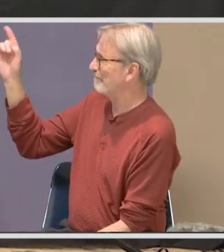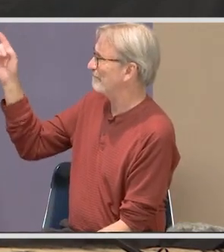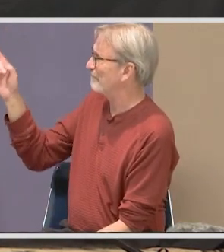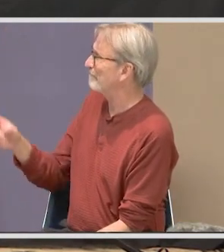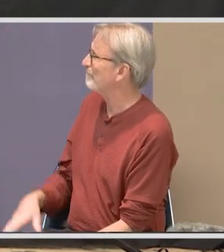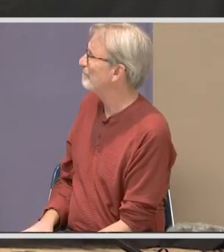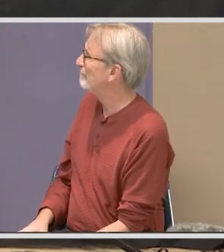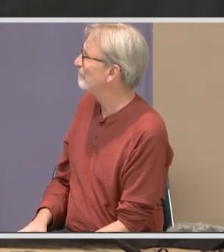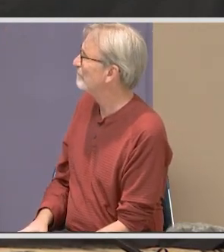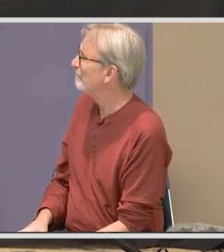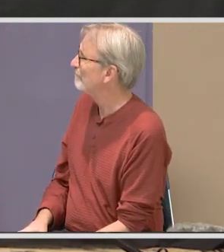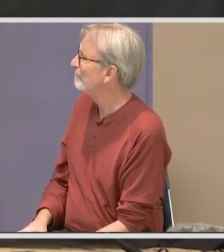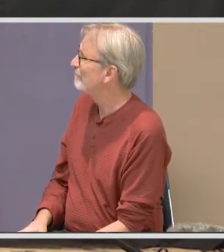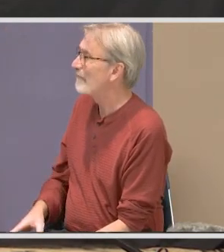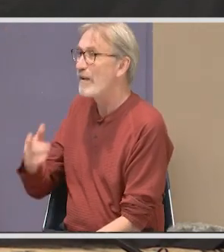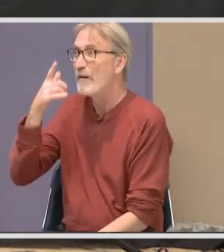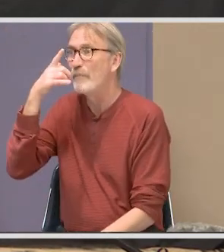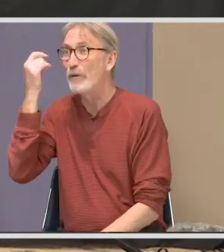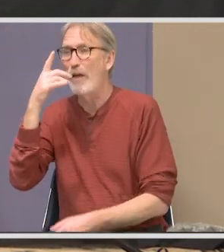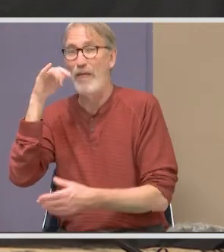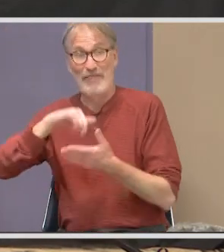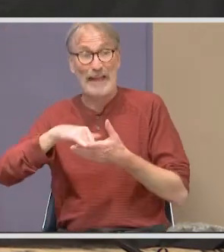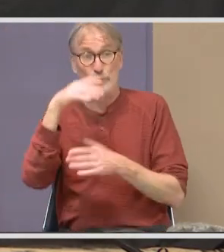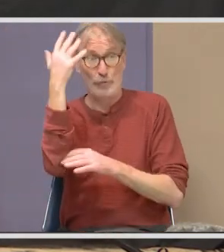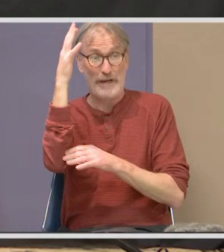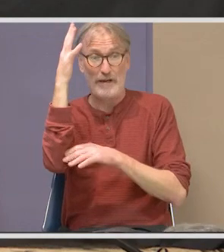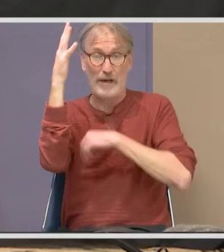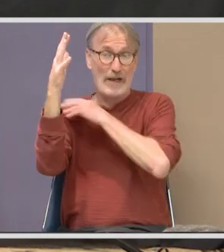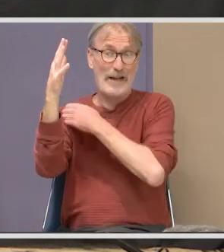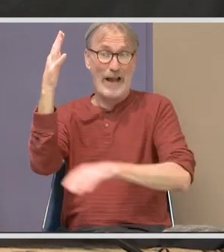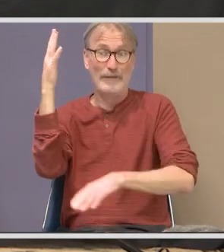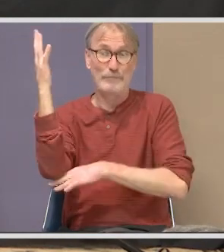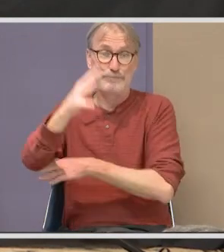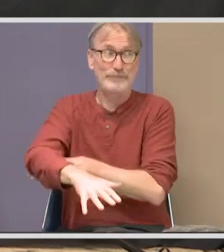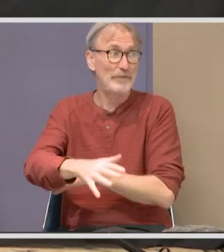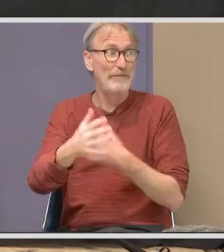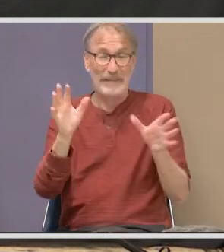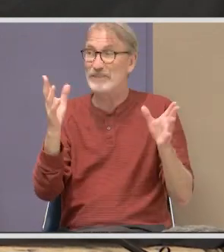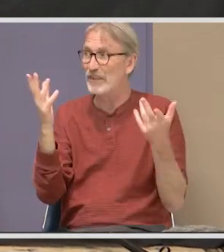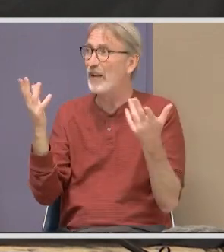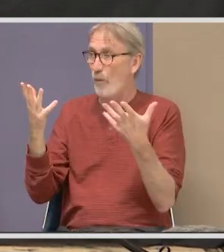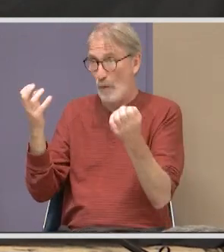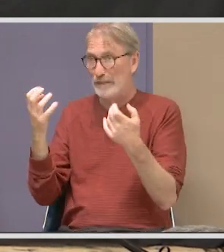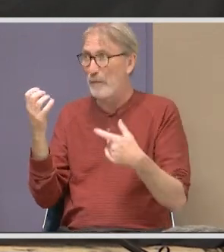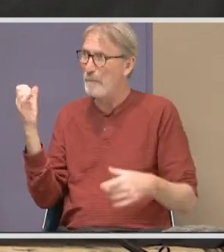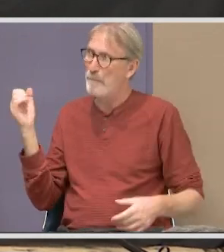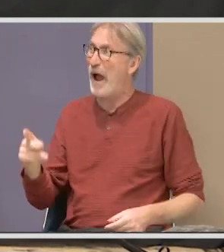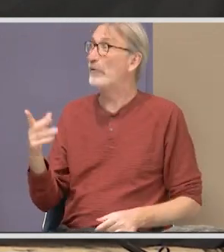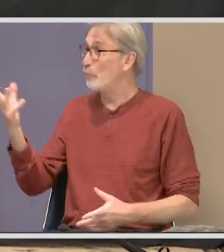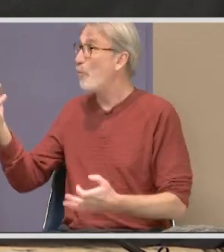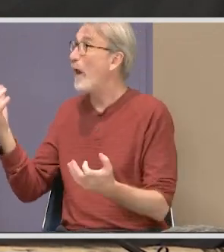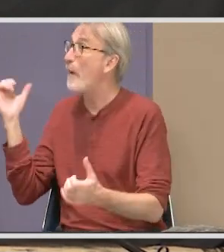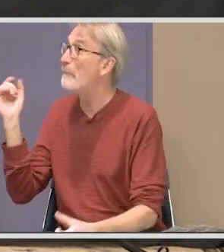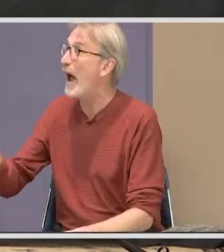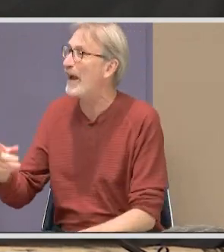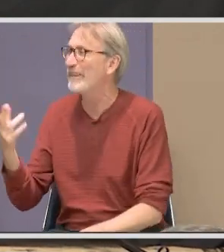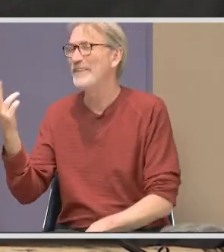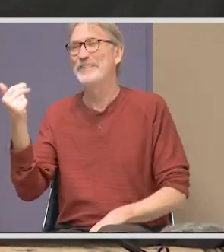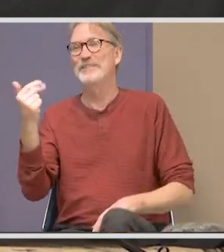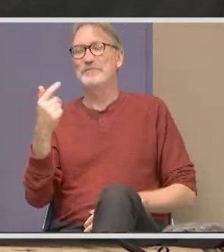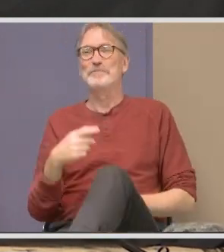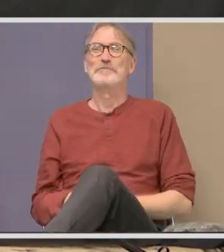is. Yes, exactly. See, that tree has been removed. okay. That tree is. We want that tree back for sure.